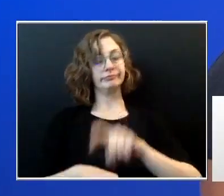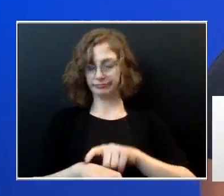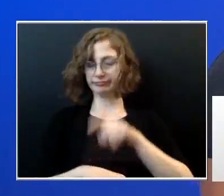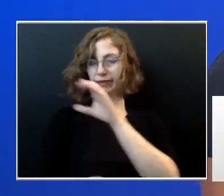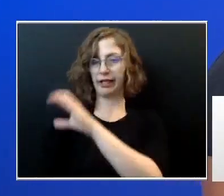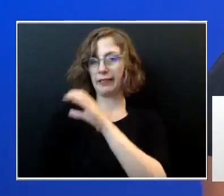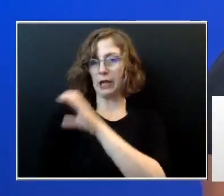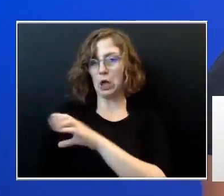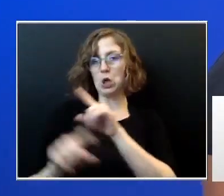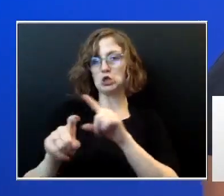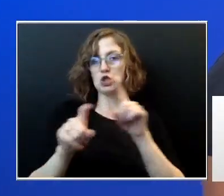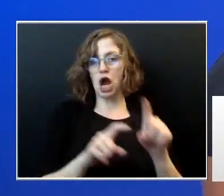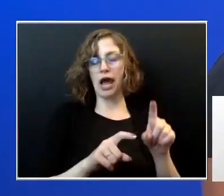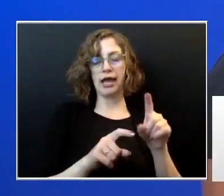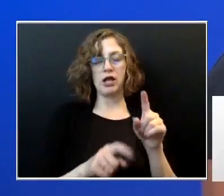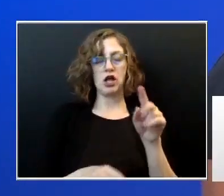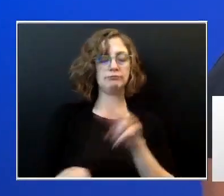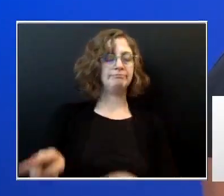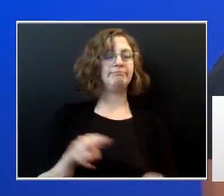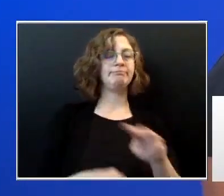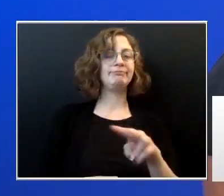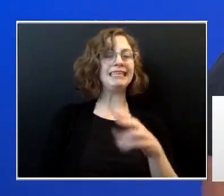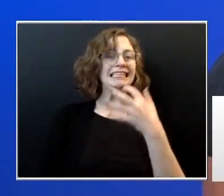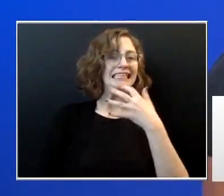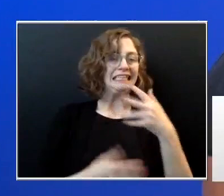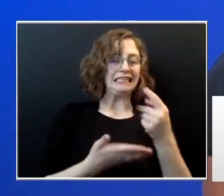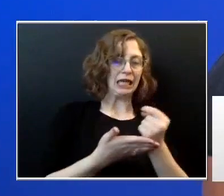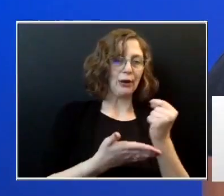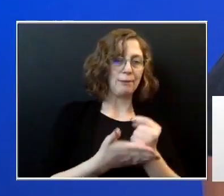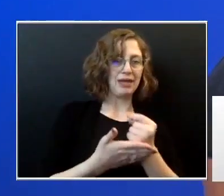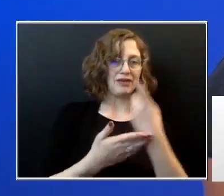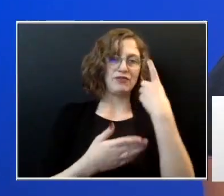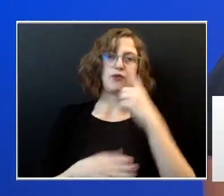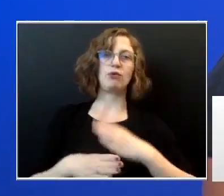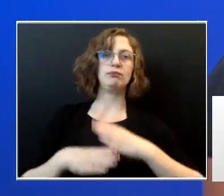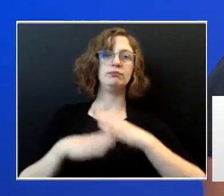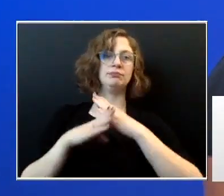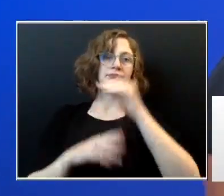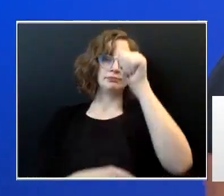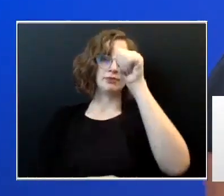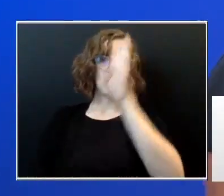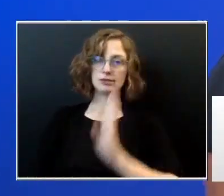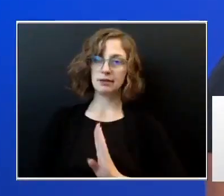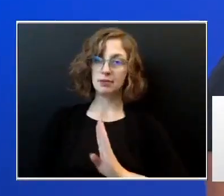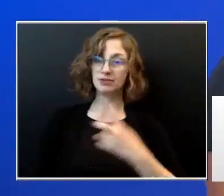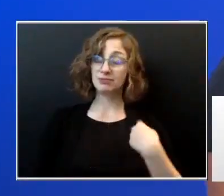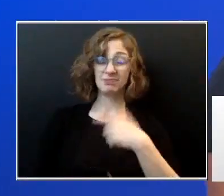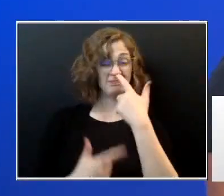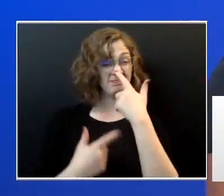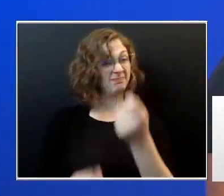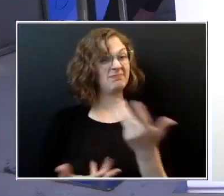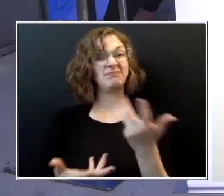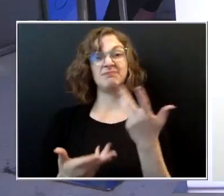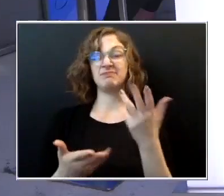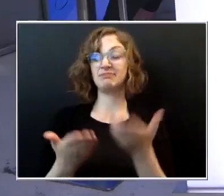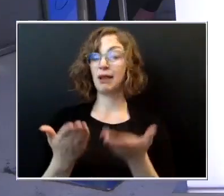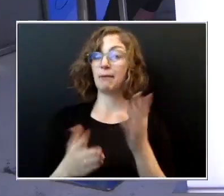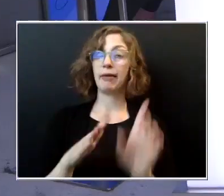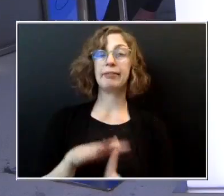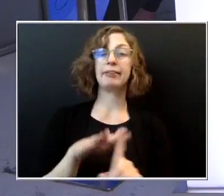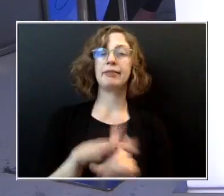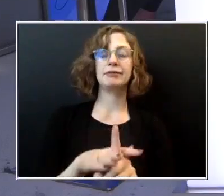disease prevention. And we're really excited about what we might find in those connections between metabolism and the brain. That is fascinating.